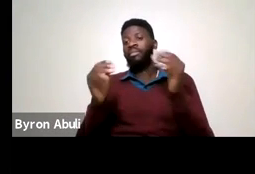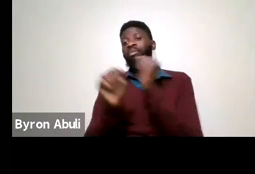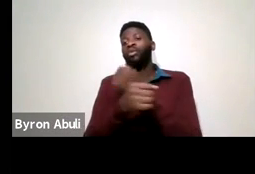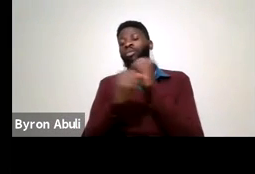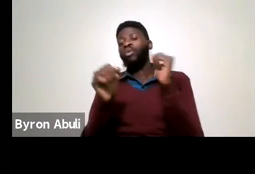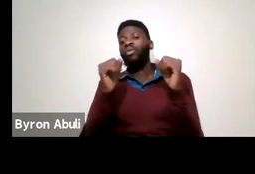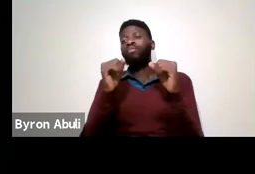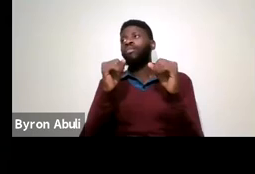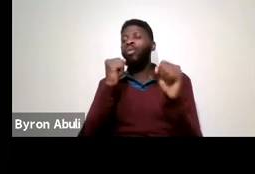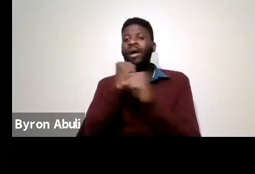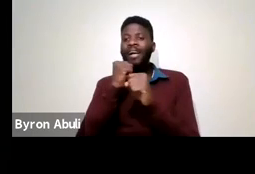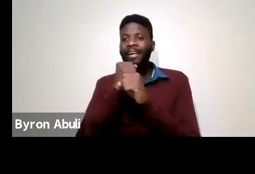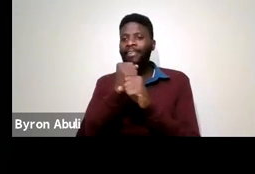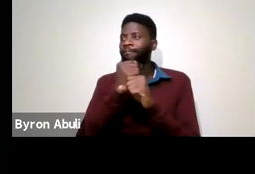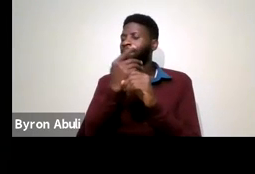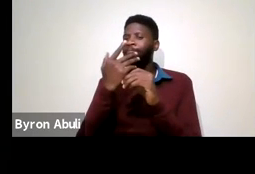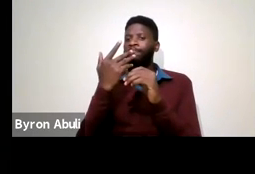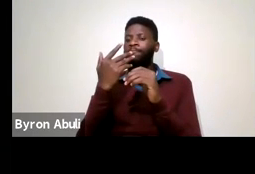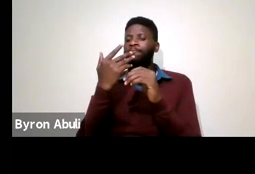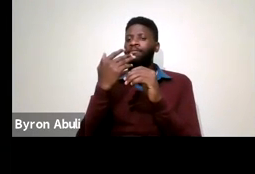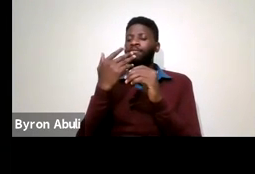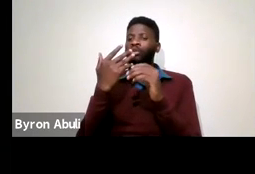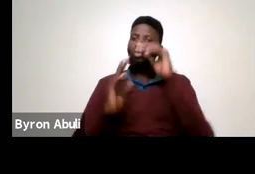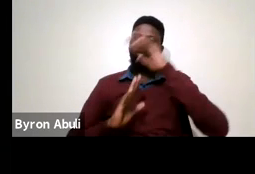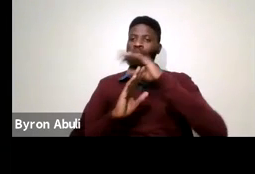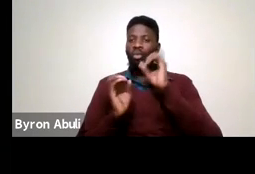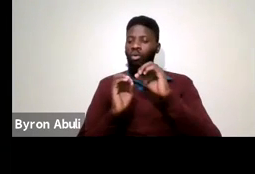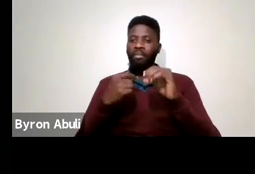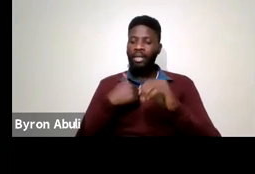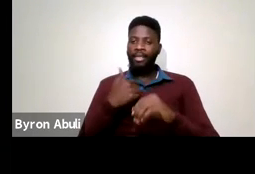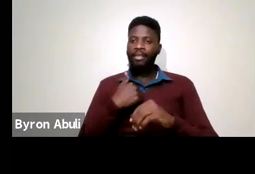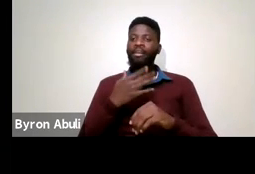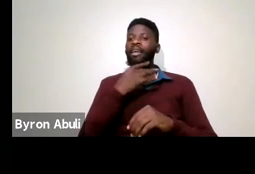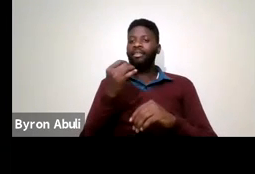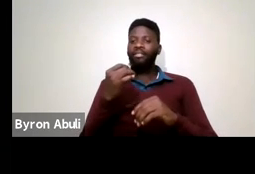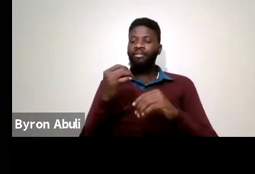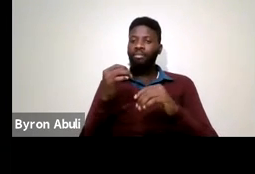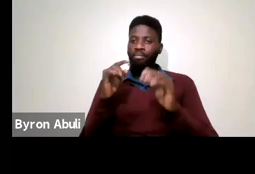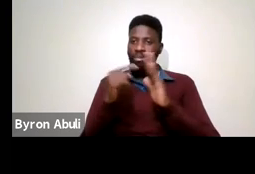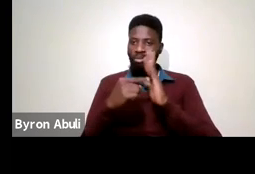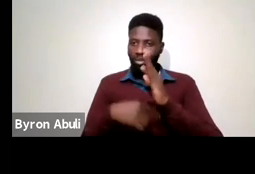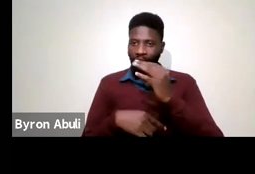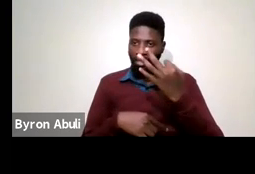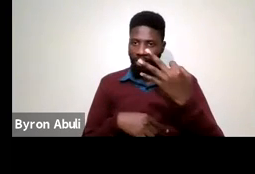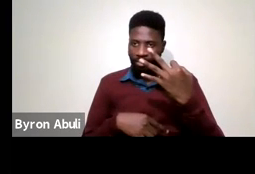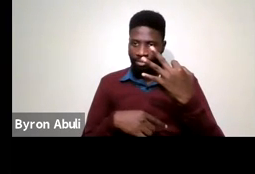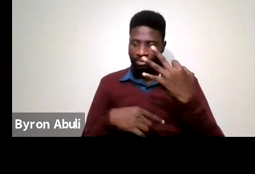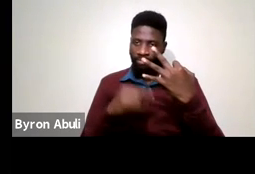operating at the efficient levels. So I've liked those three that you brought in. And